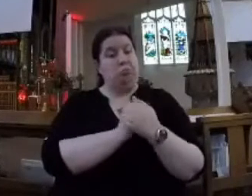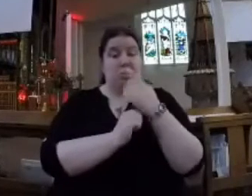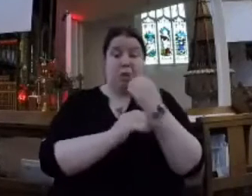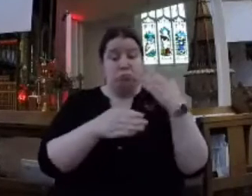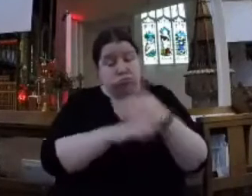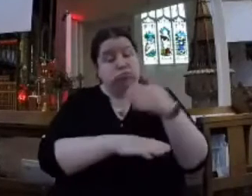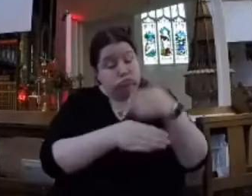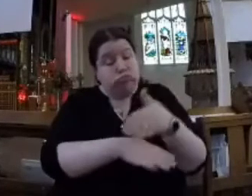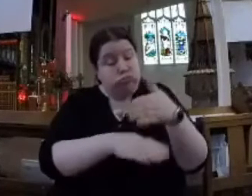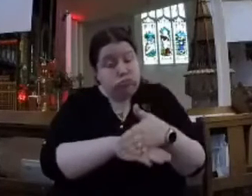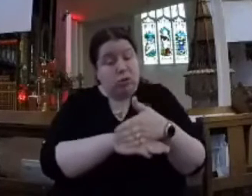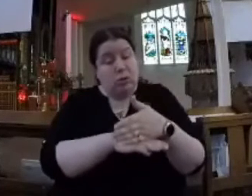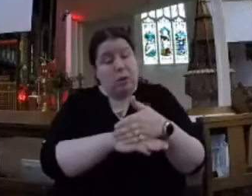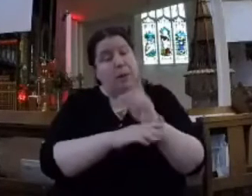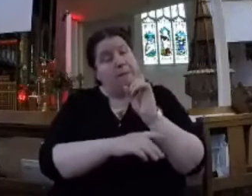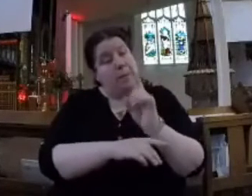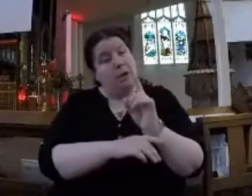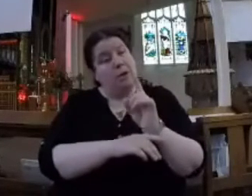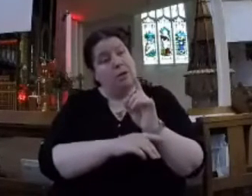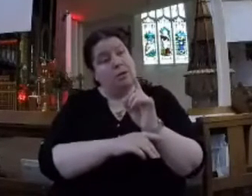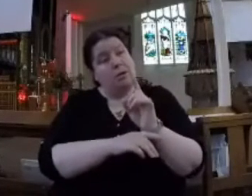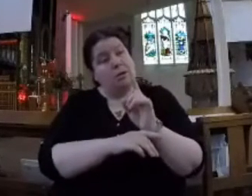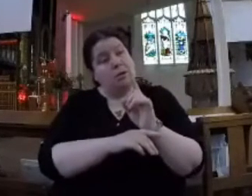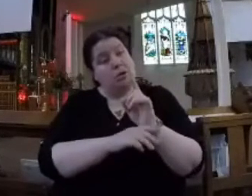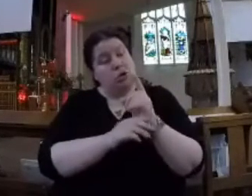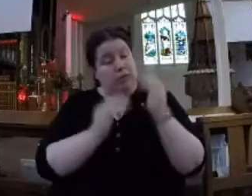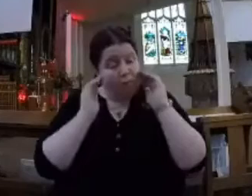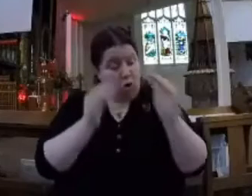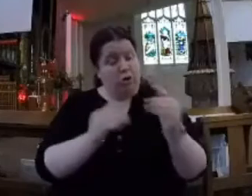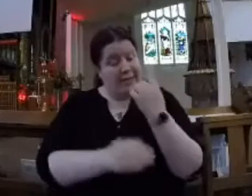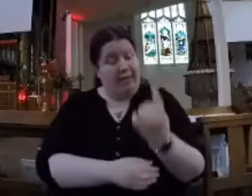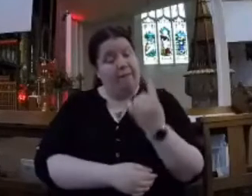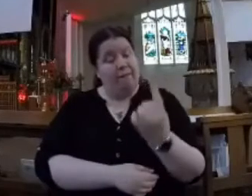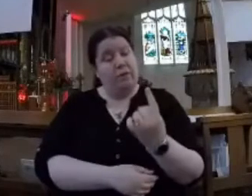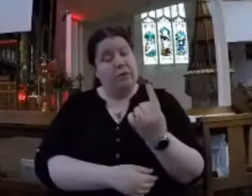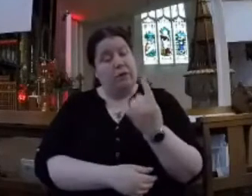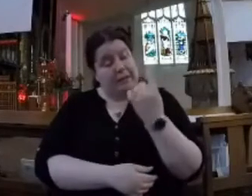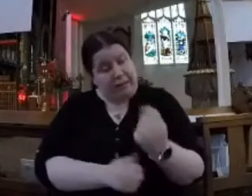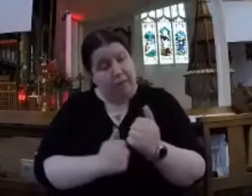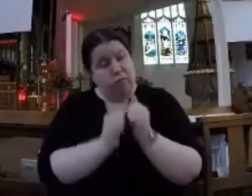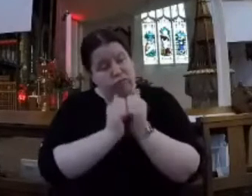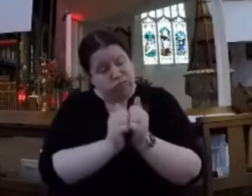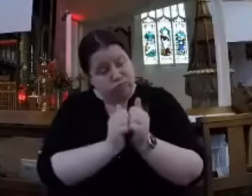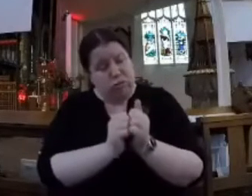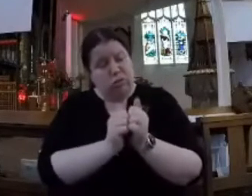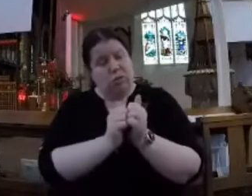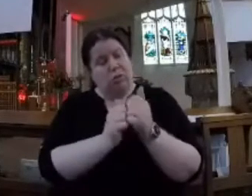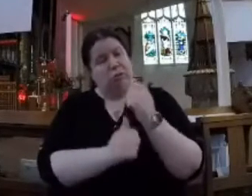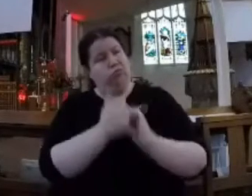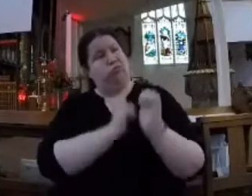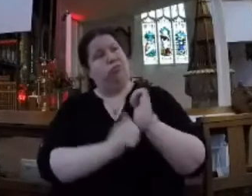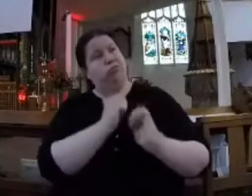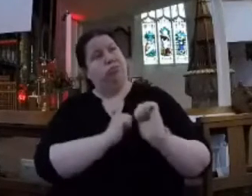for a while, but the emphasis is on the self, self-worth, self-glory, and